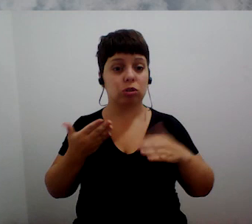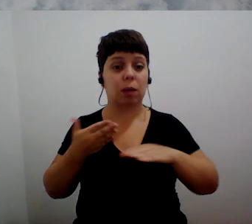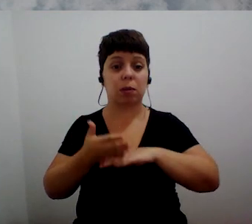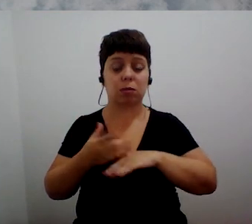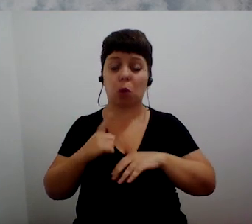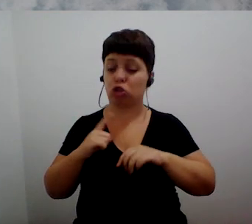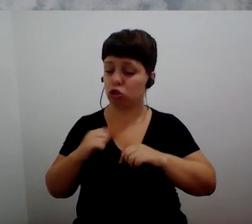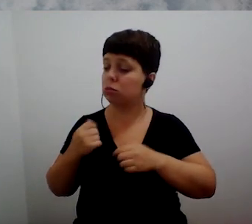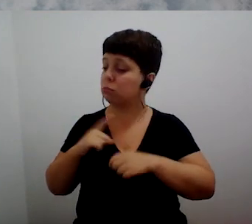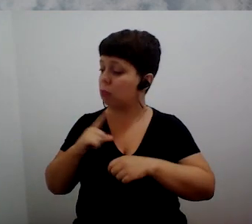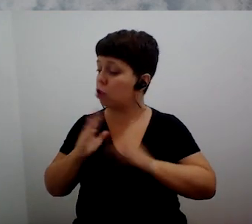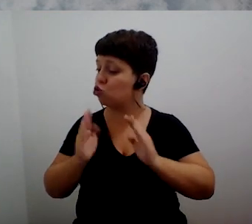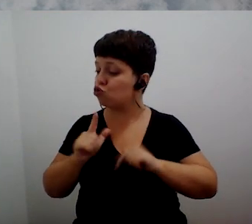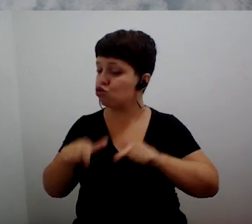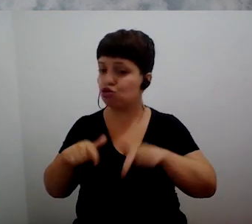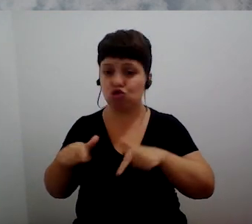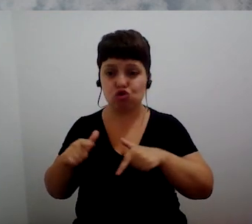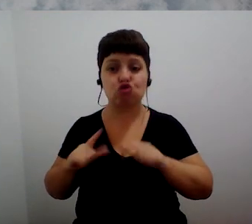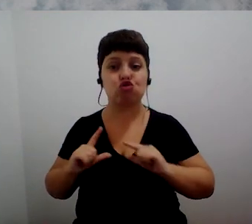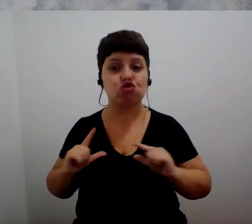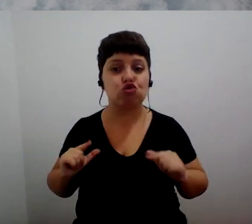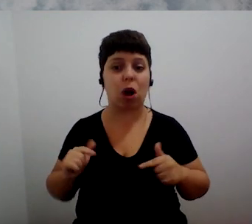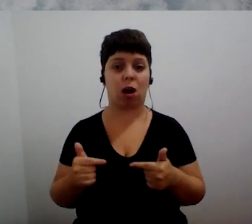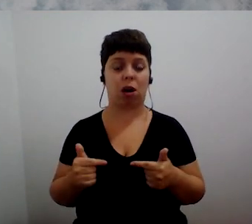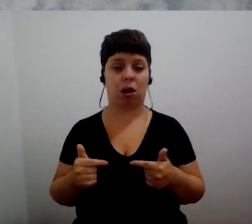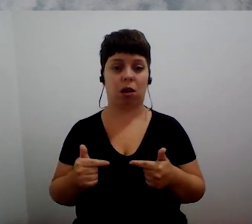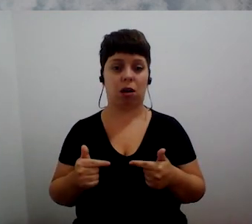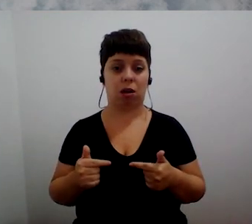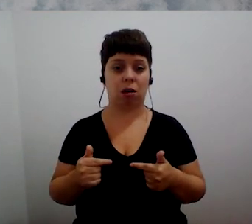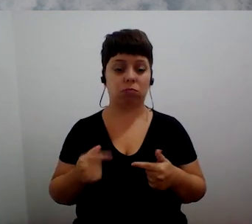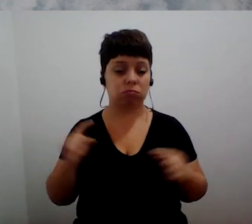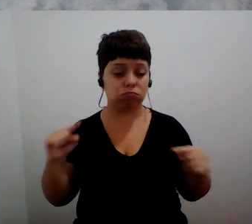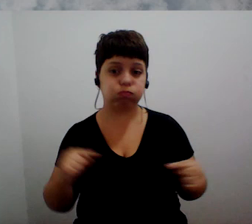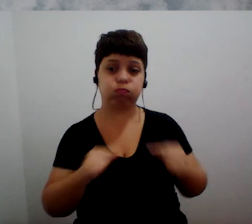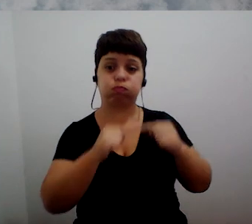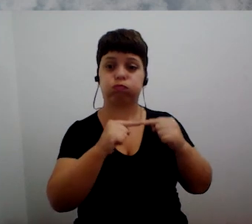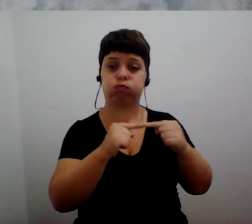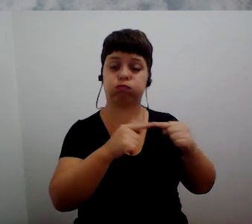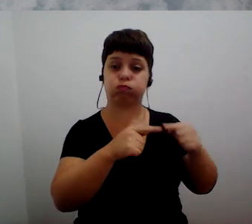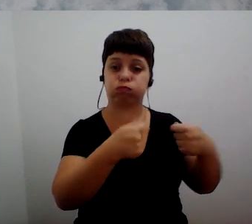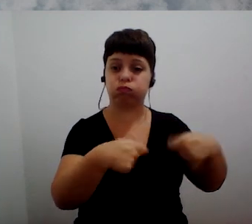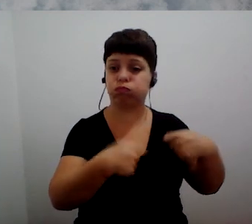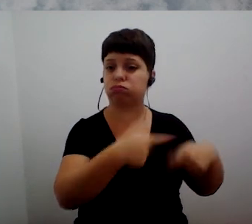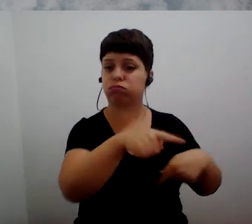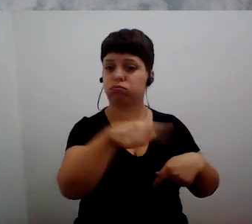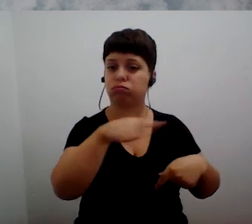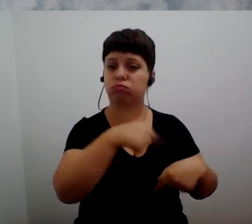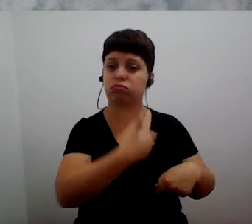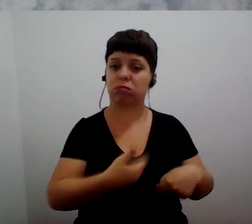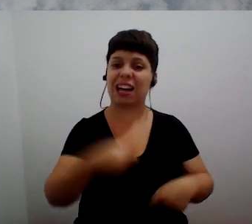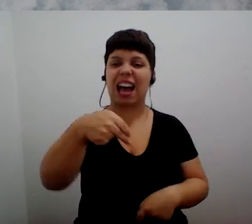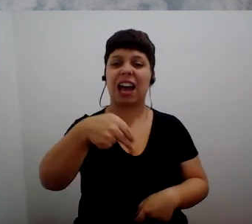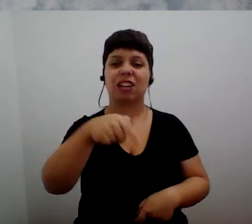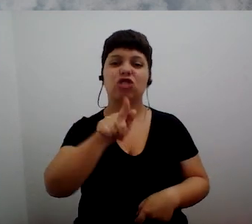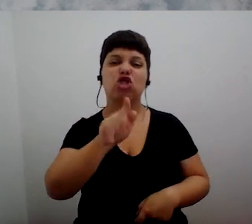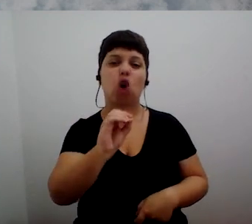that fits with the needs from, as I said, government, from NGO, from academy, from all